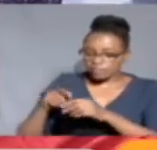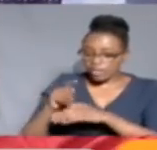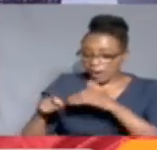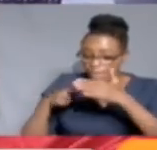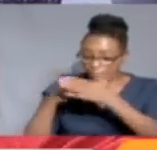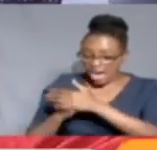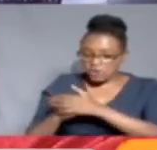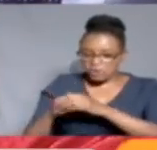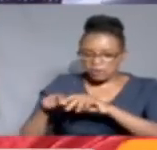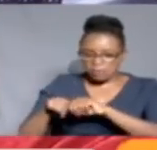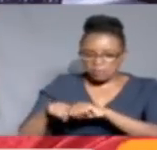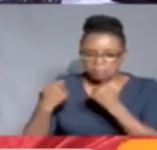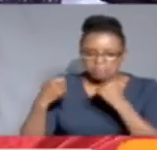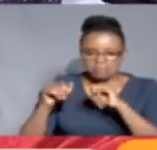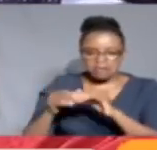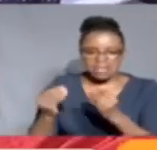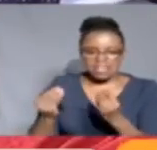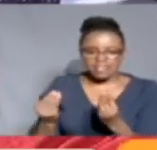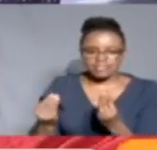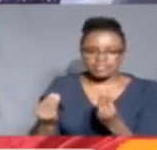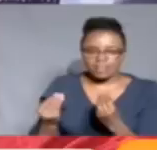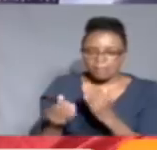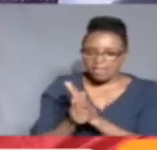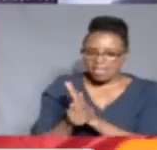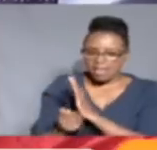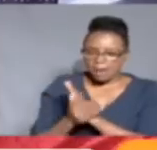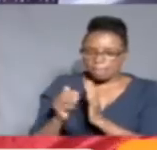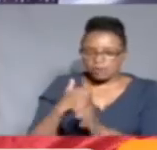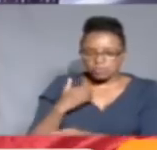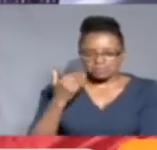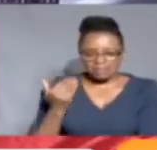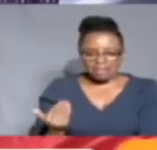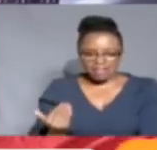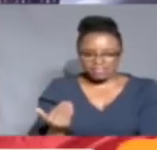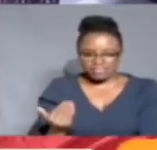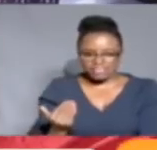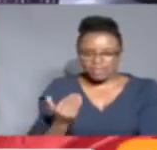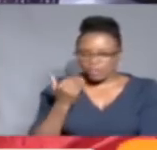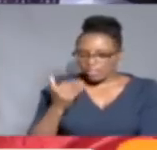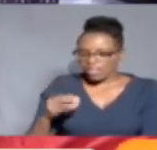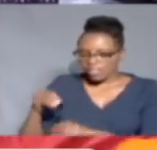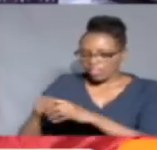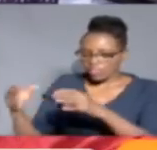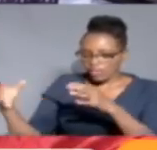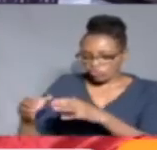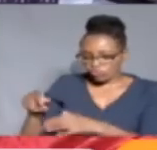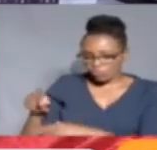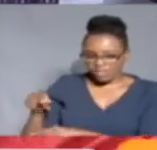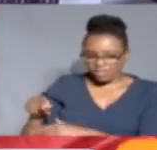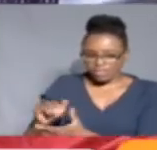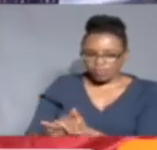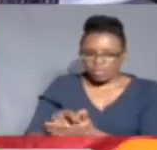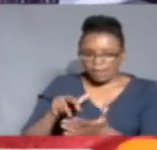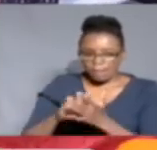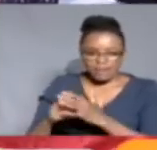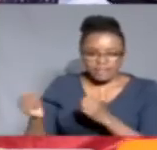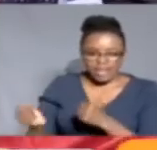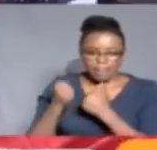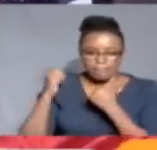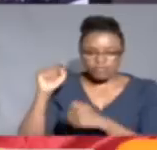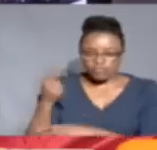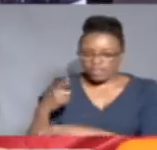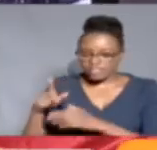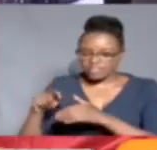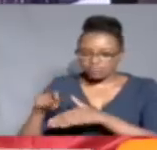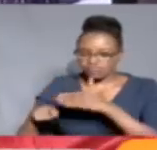time. And I was the smallest amongst the gang. So I opened the first padlock,